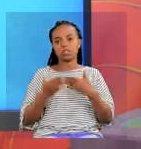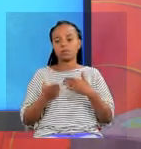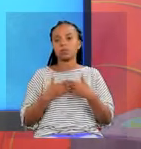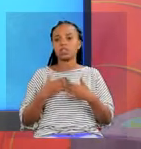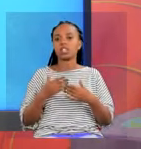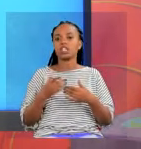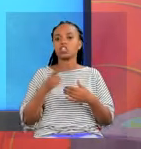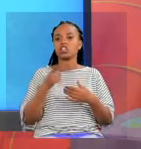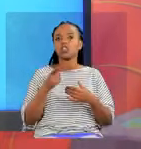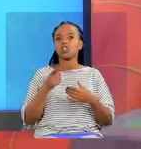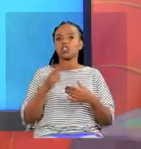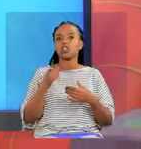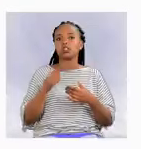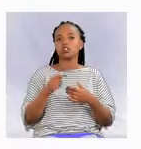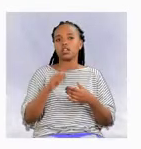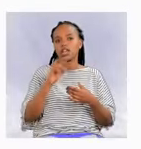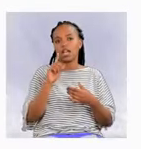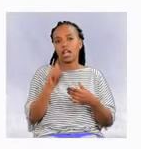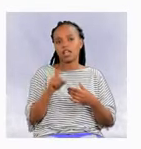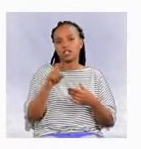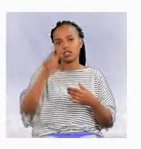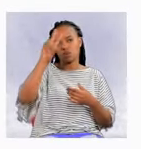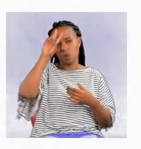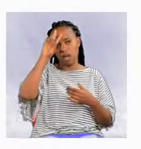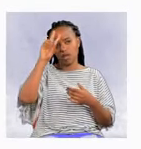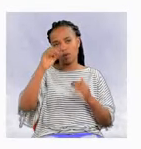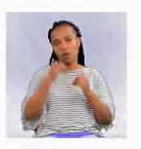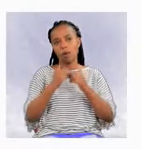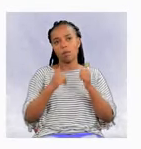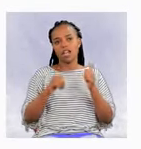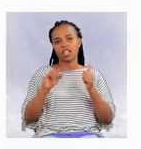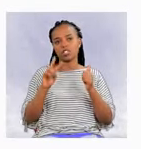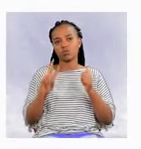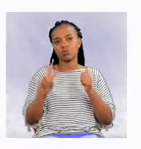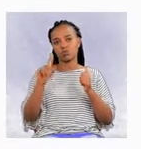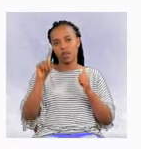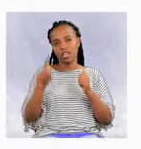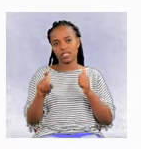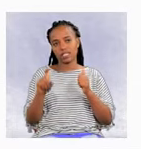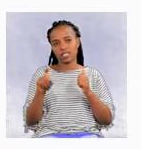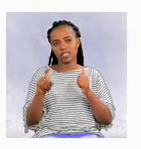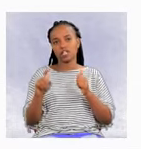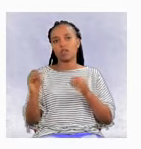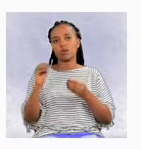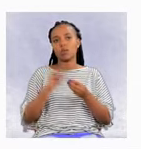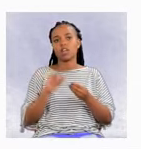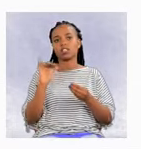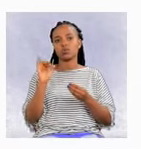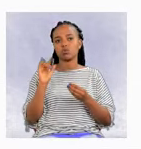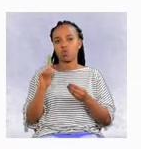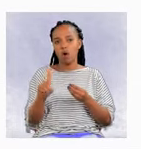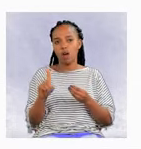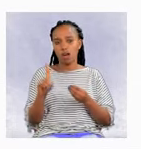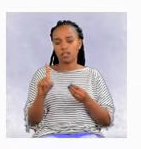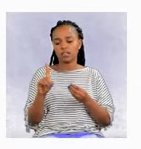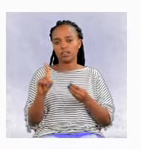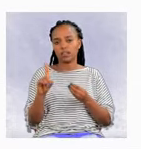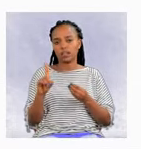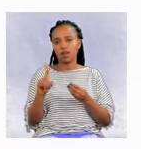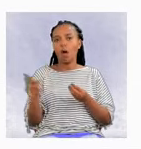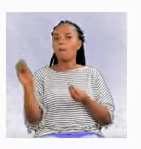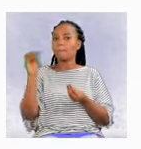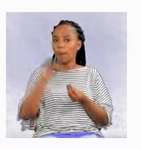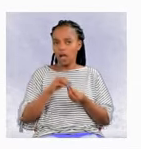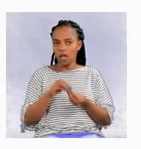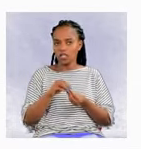Simply, you can square this. X squared minus 2x plus 1. This is